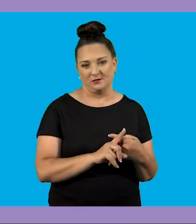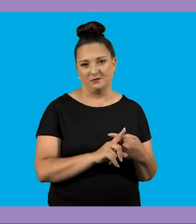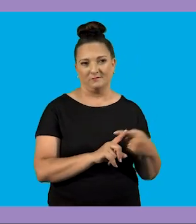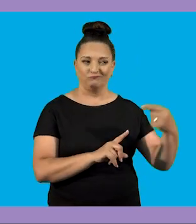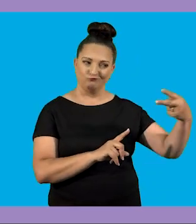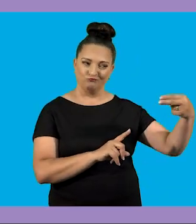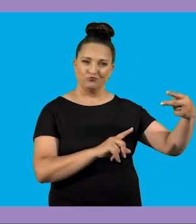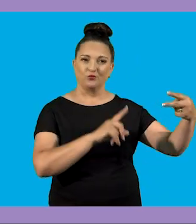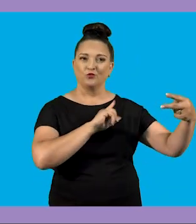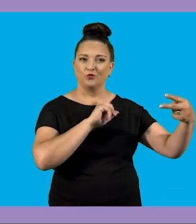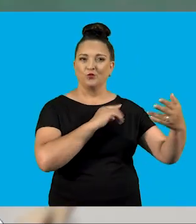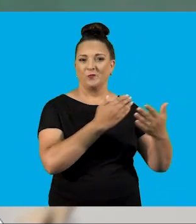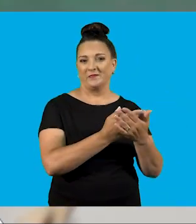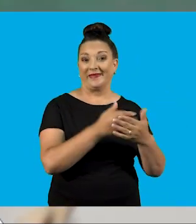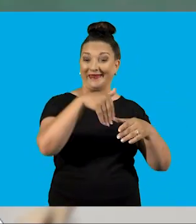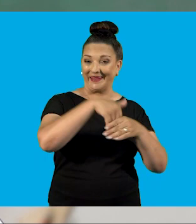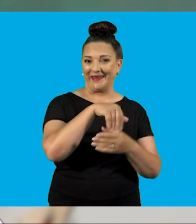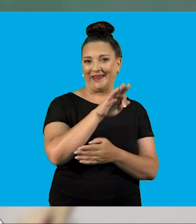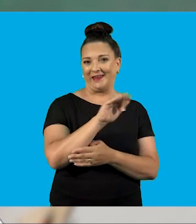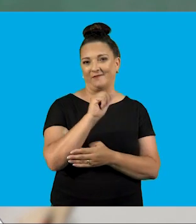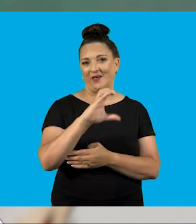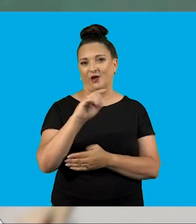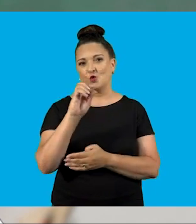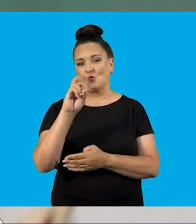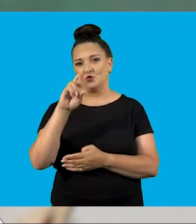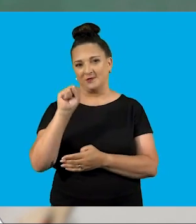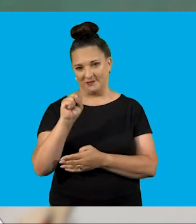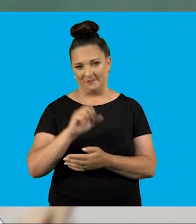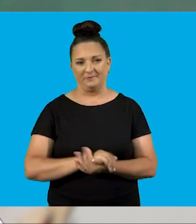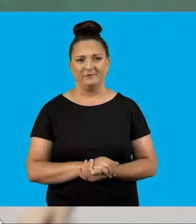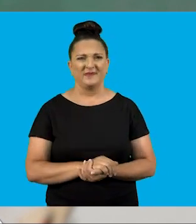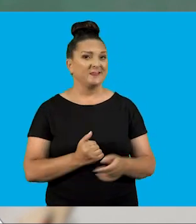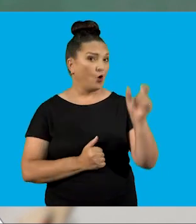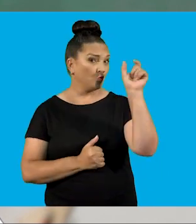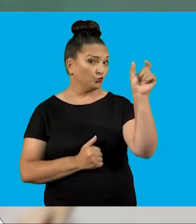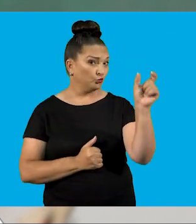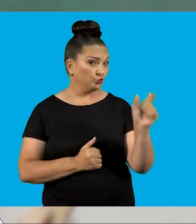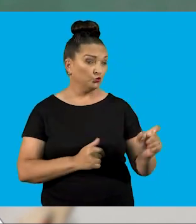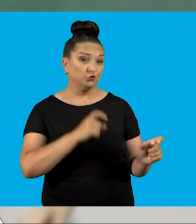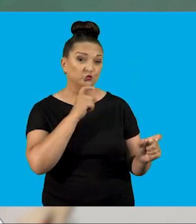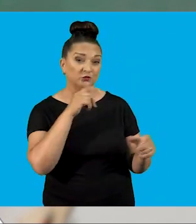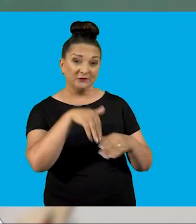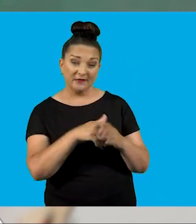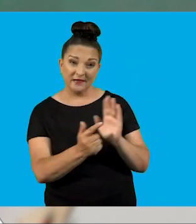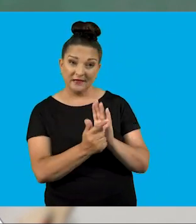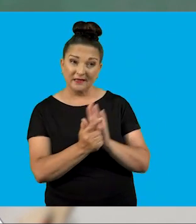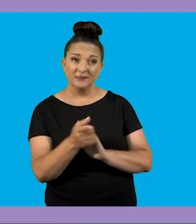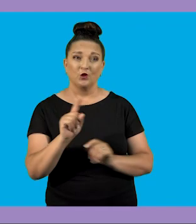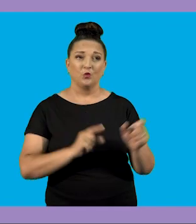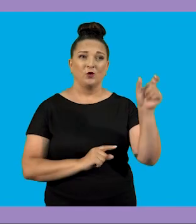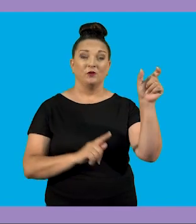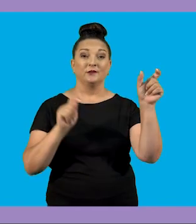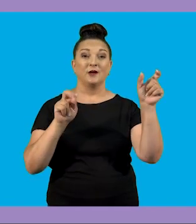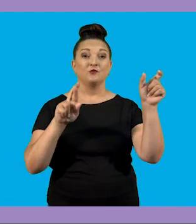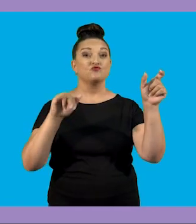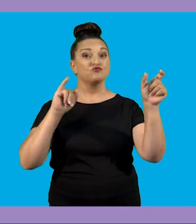because these are integers or factors of integers. Let's quickly look at the keywords that we are going to be using during this lesson. We